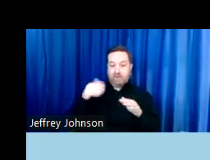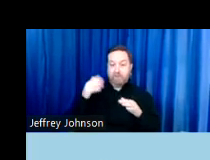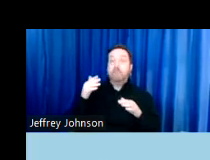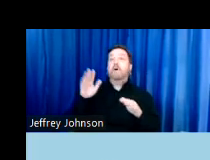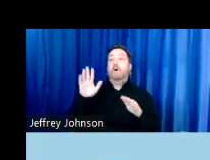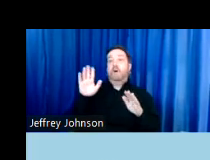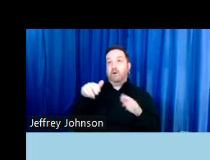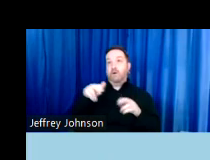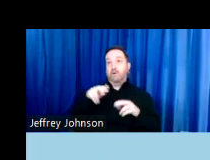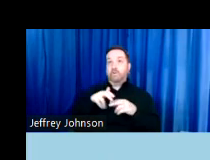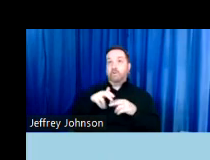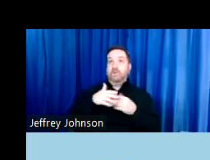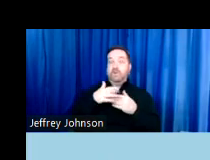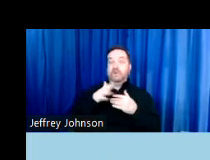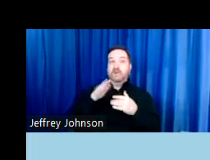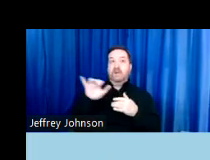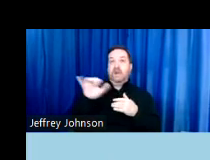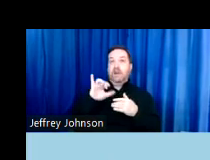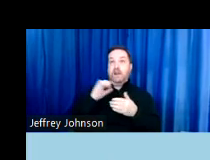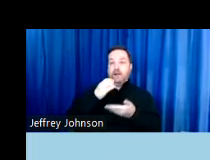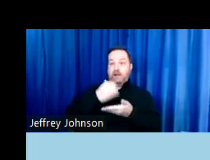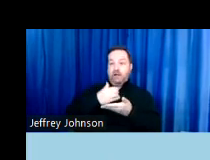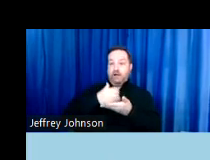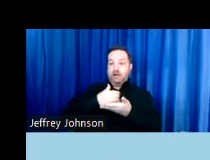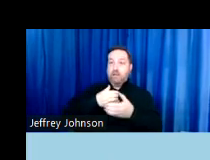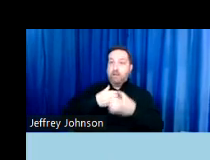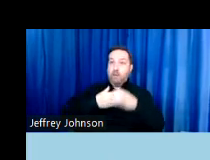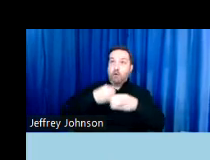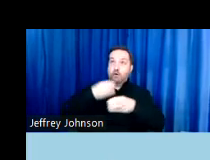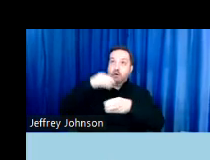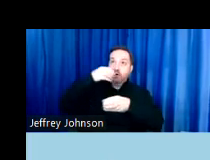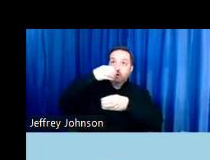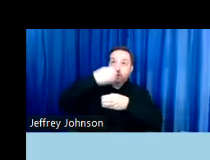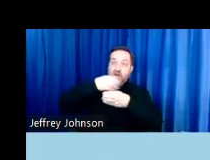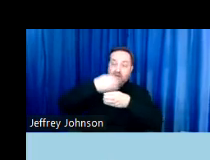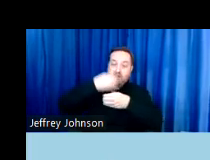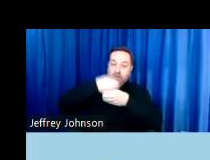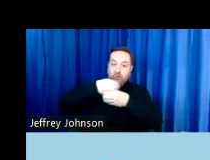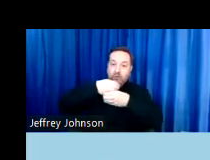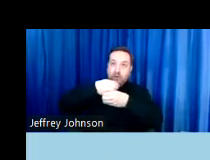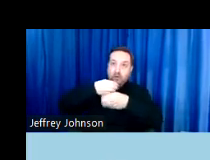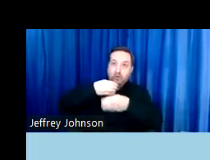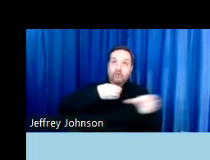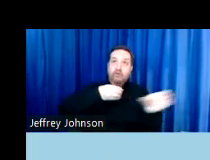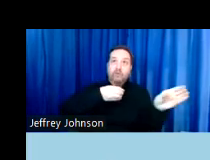swing away like cup holder idea that